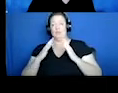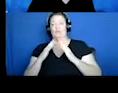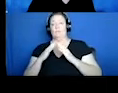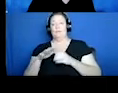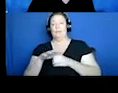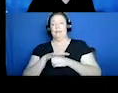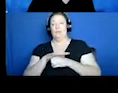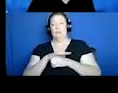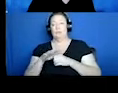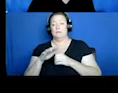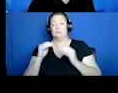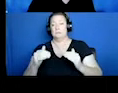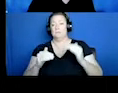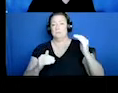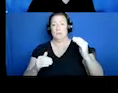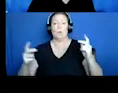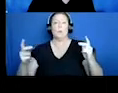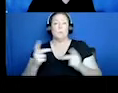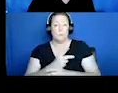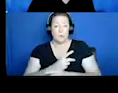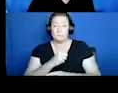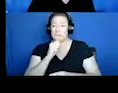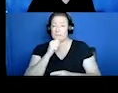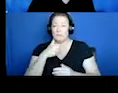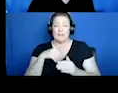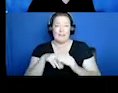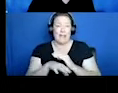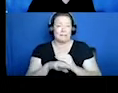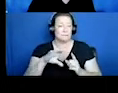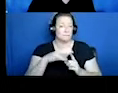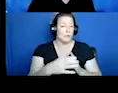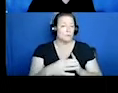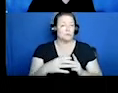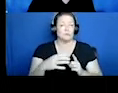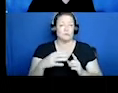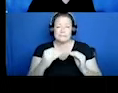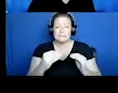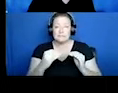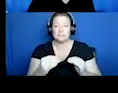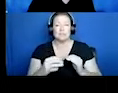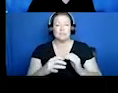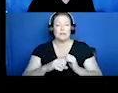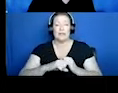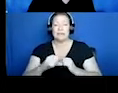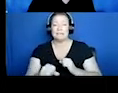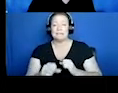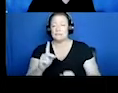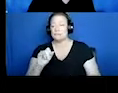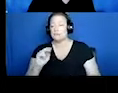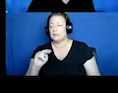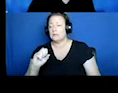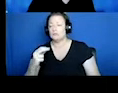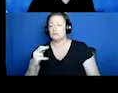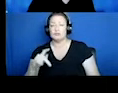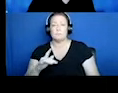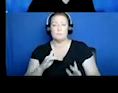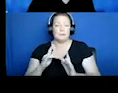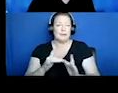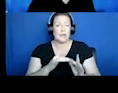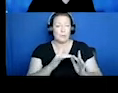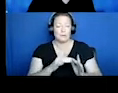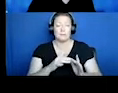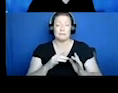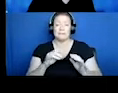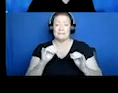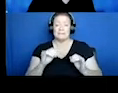their disparities are often compounded by a lack of access to cultural teachings and extended kinship networks. So some of the same disparities, late